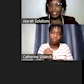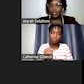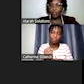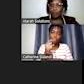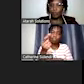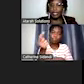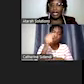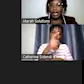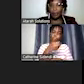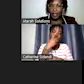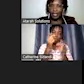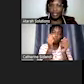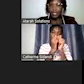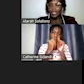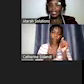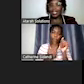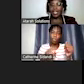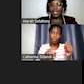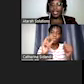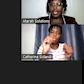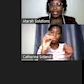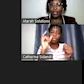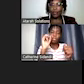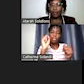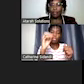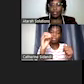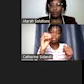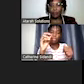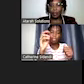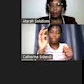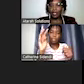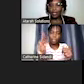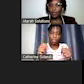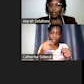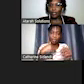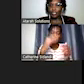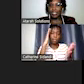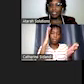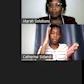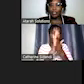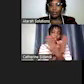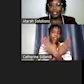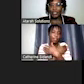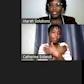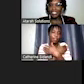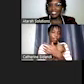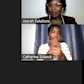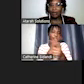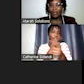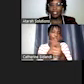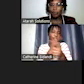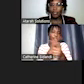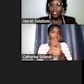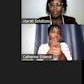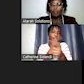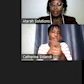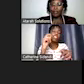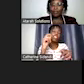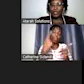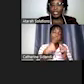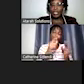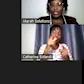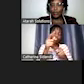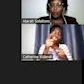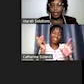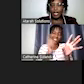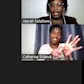us at Radisson Blue in Upper Hill. I know my friends from Kampala, you are not in Kenya, but you can join us somehow in the spirit. But